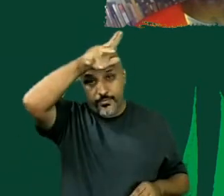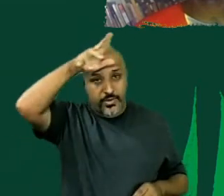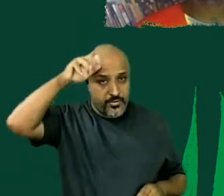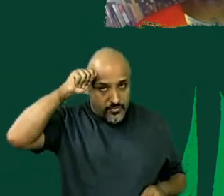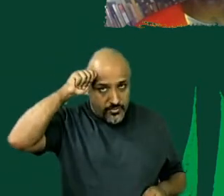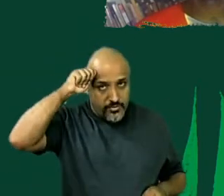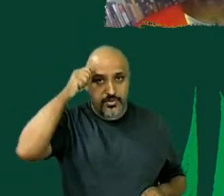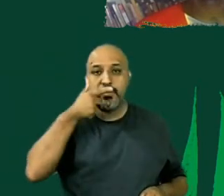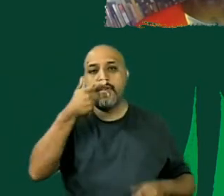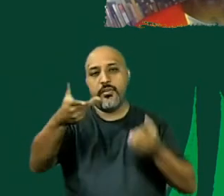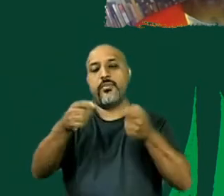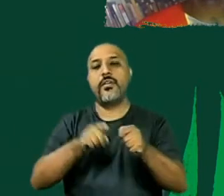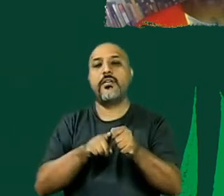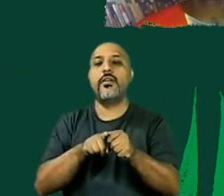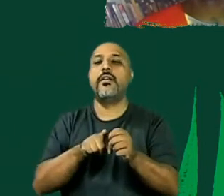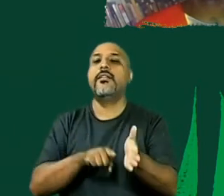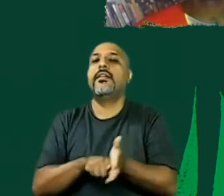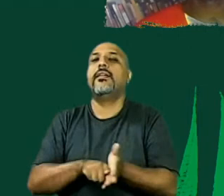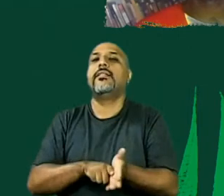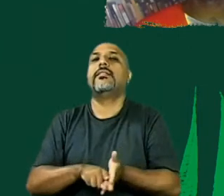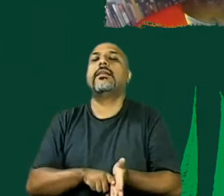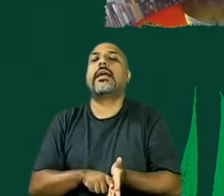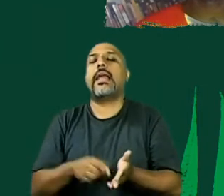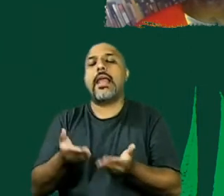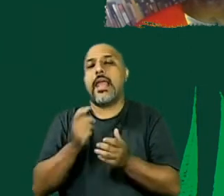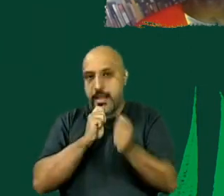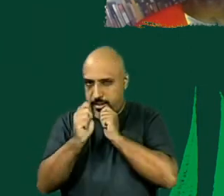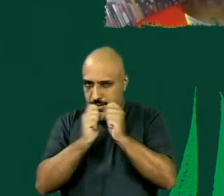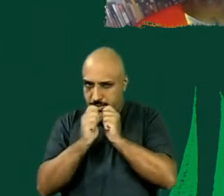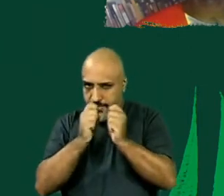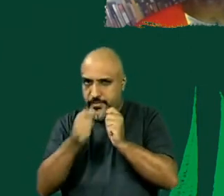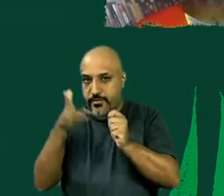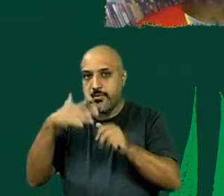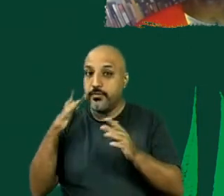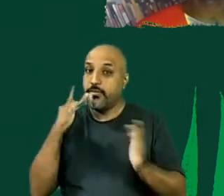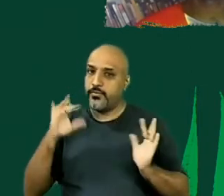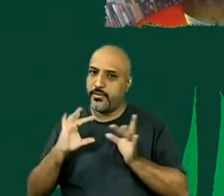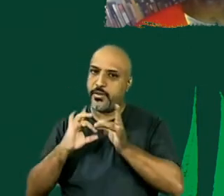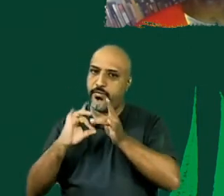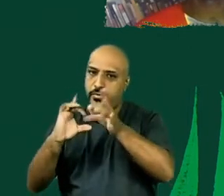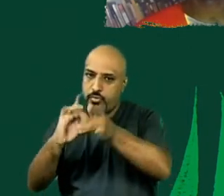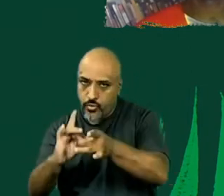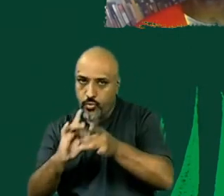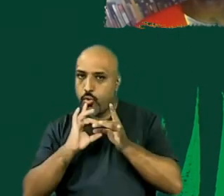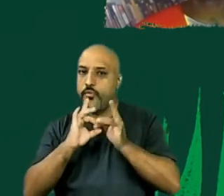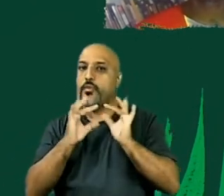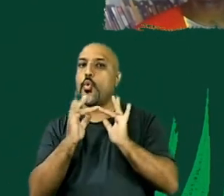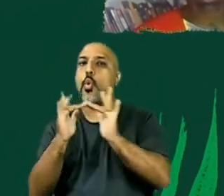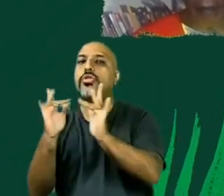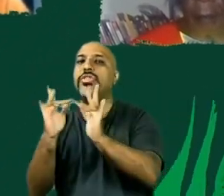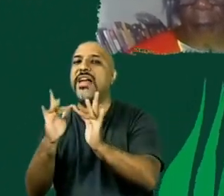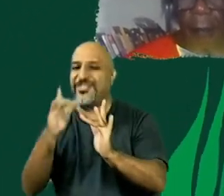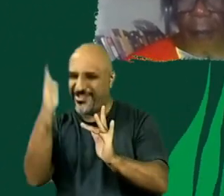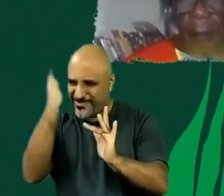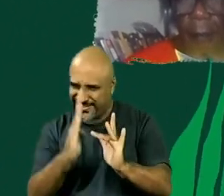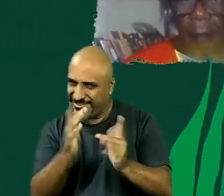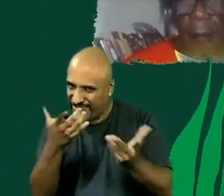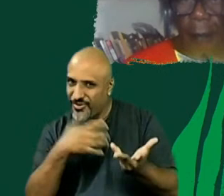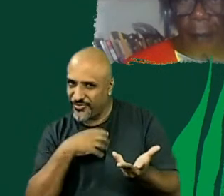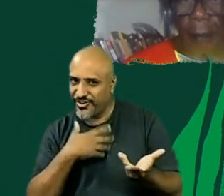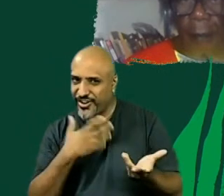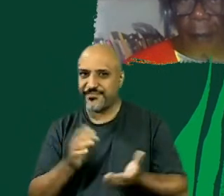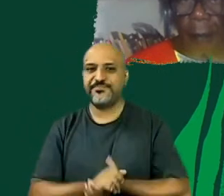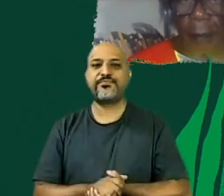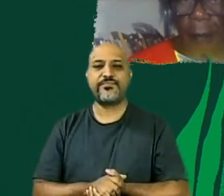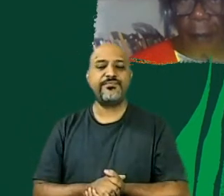you had an interview with them, Conceição, since you, in a sense, you have a connection to Brazil, in a sense. Yeah. Oh, yes. Well, I